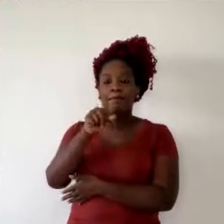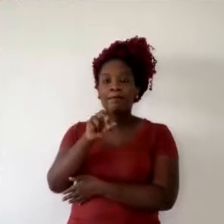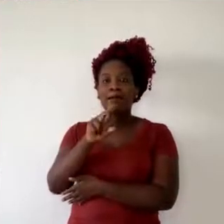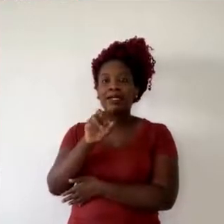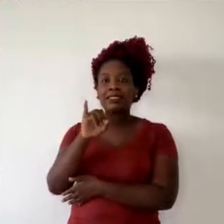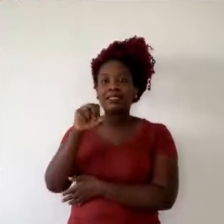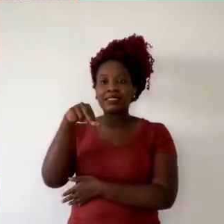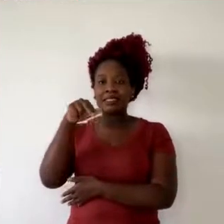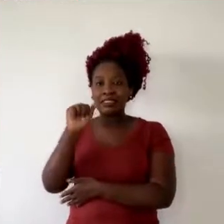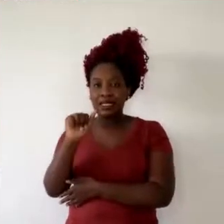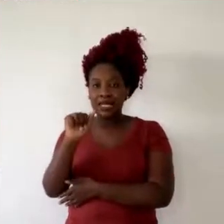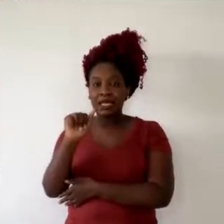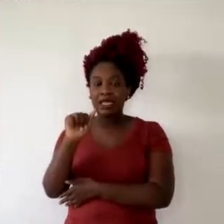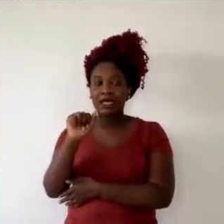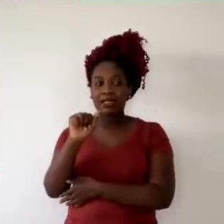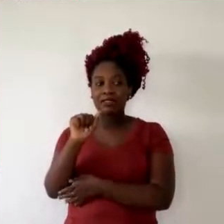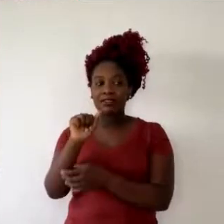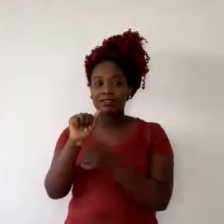Ganzaroli